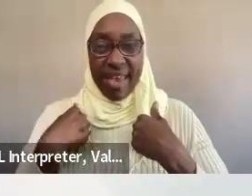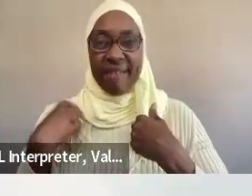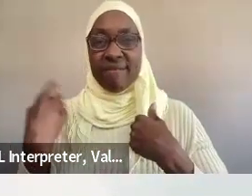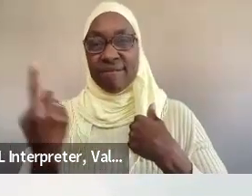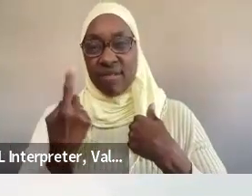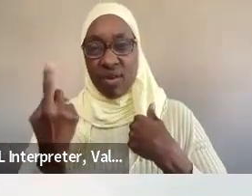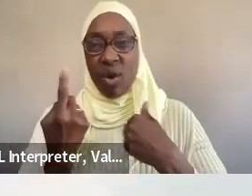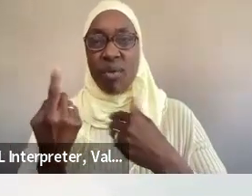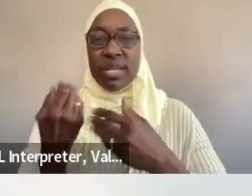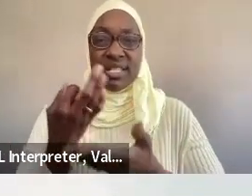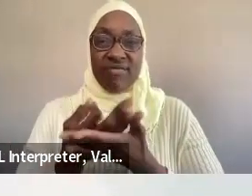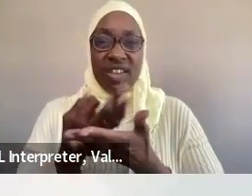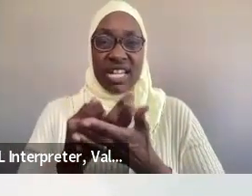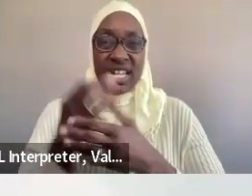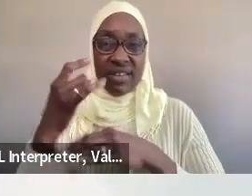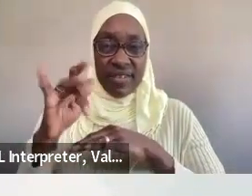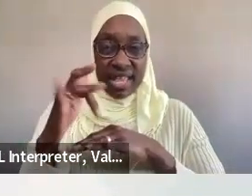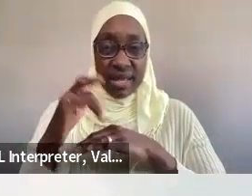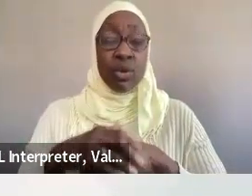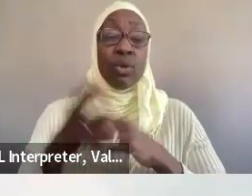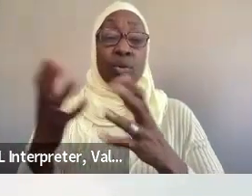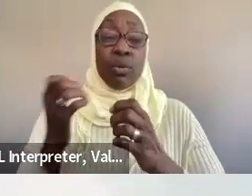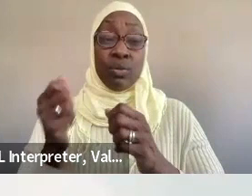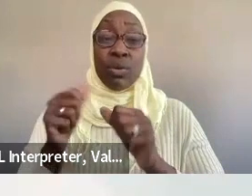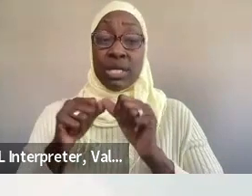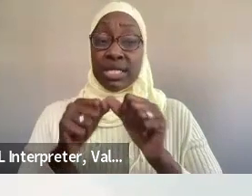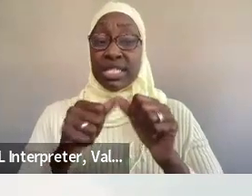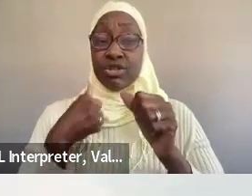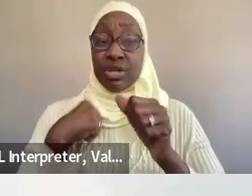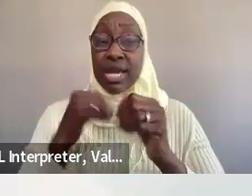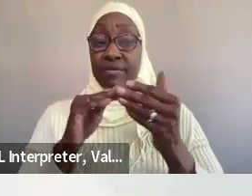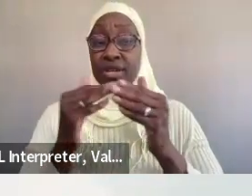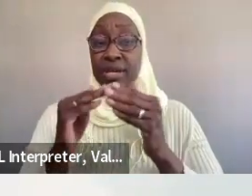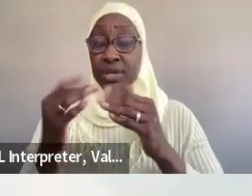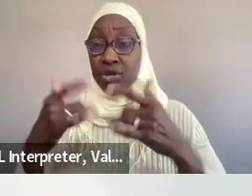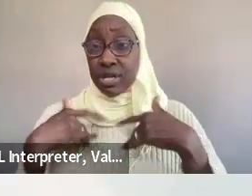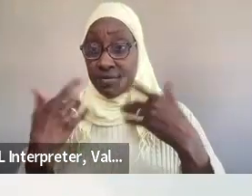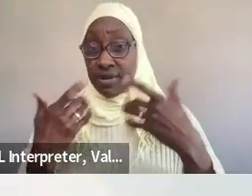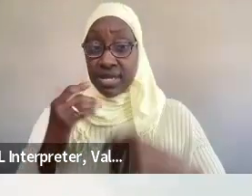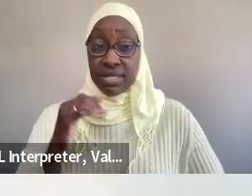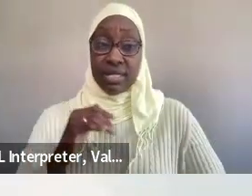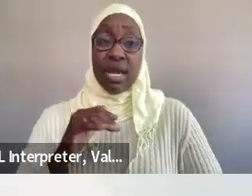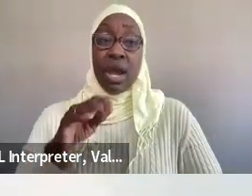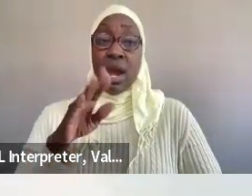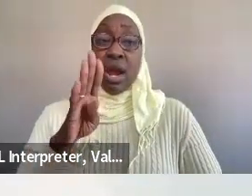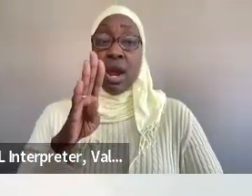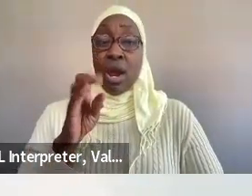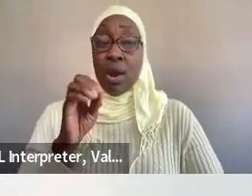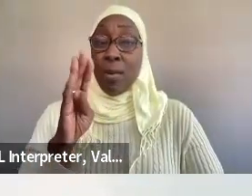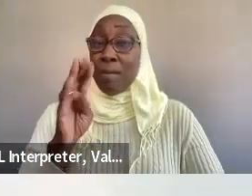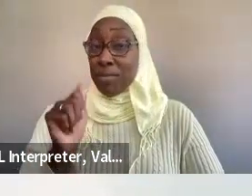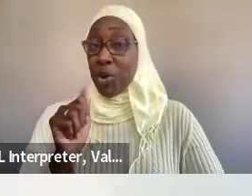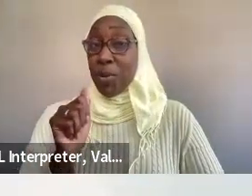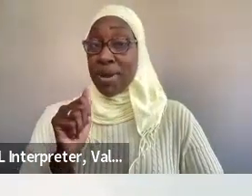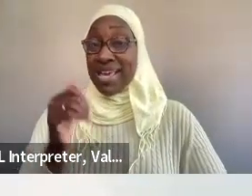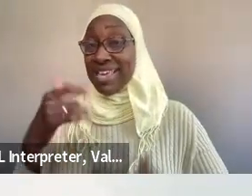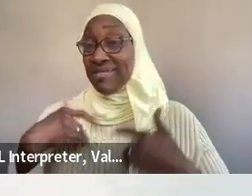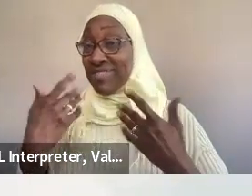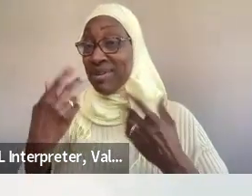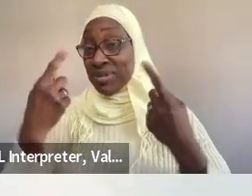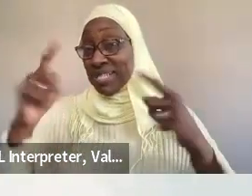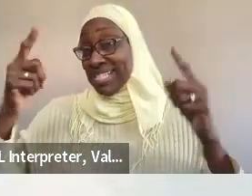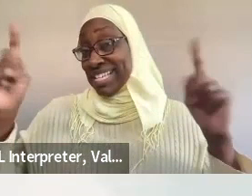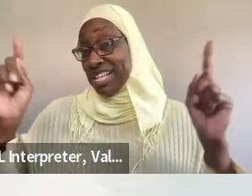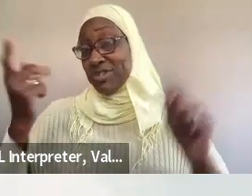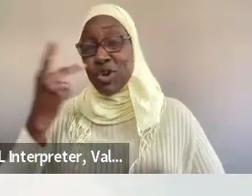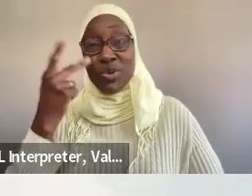also continuing to have community events. Our boba and crafts night was very successful, and after seeing that and knowing that we have that community